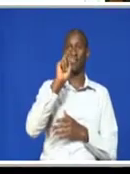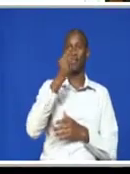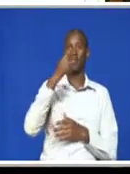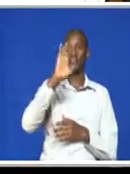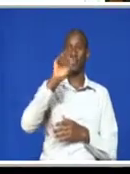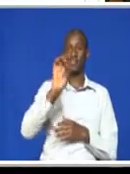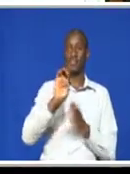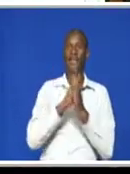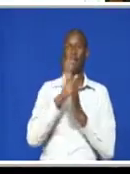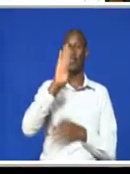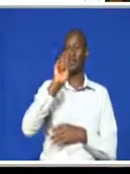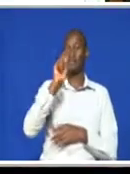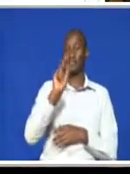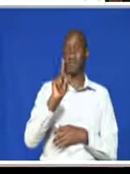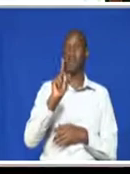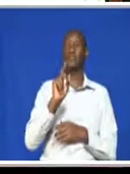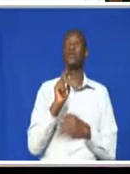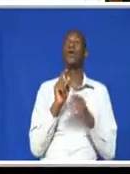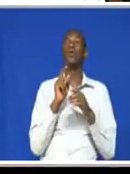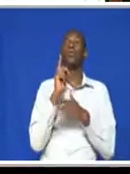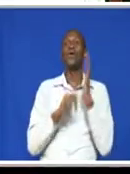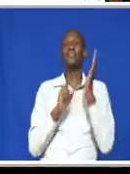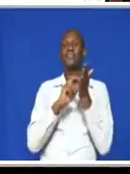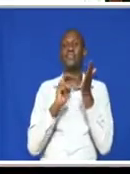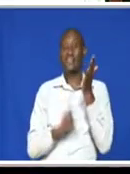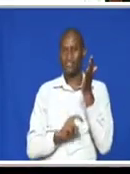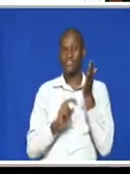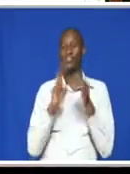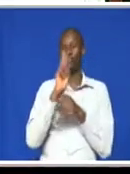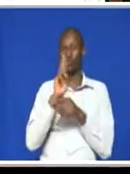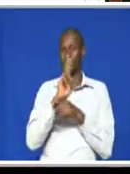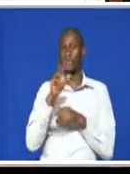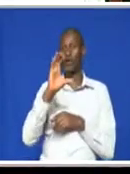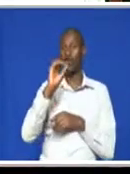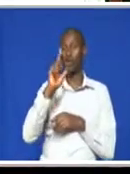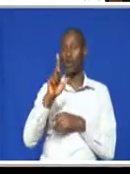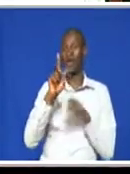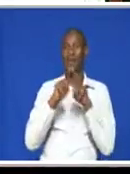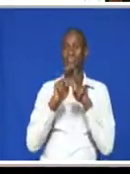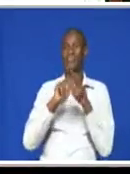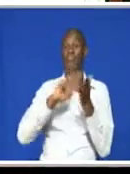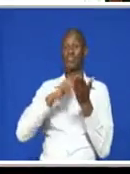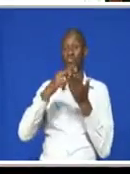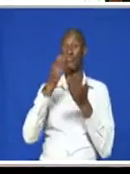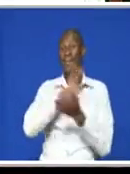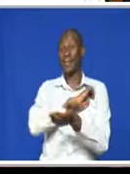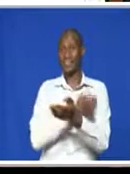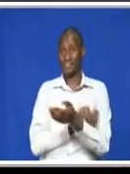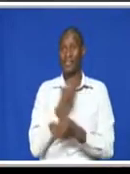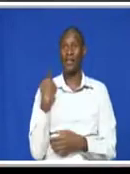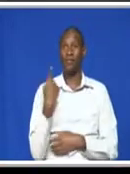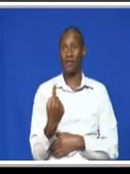important. Now, learner, what are the disadvantages of using coal as a source of energy? Number